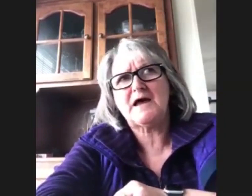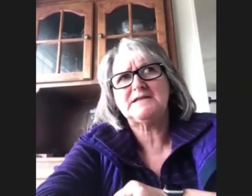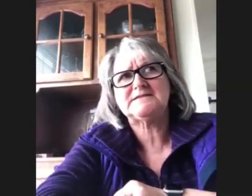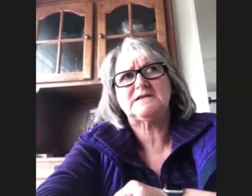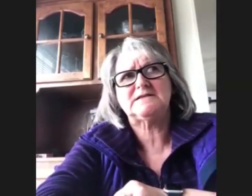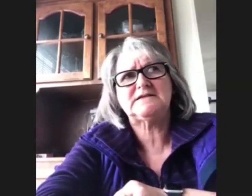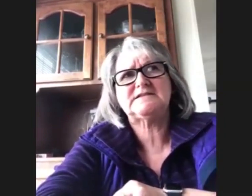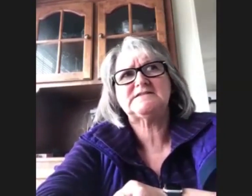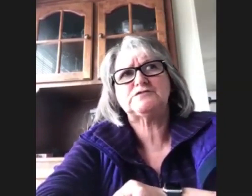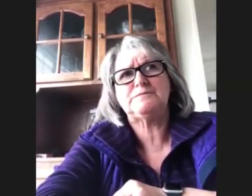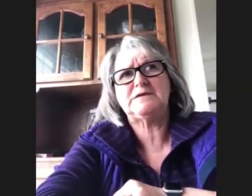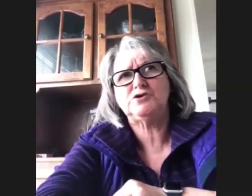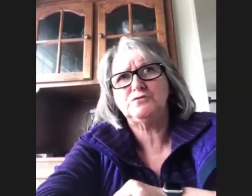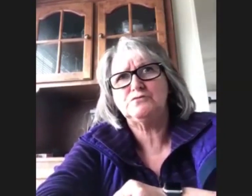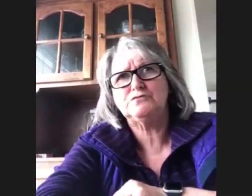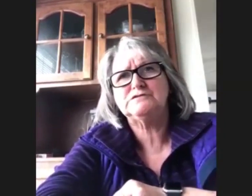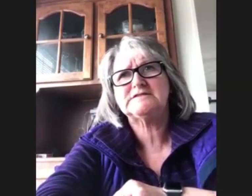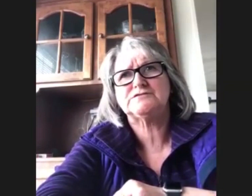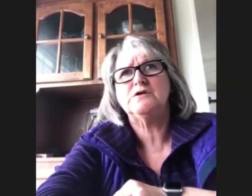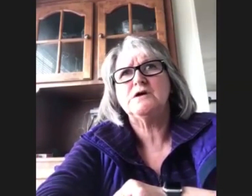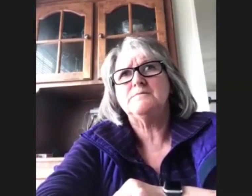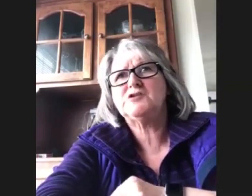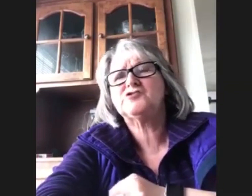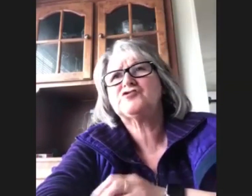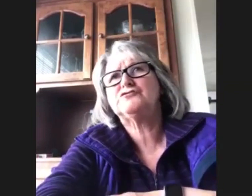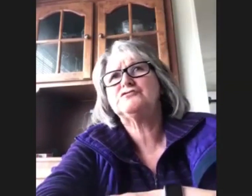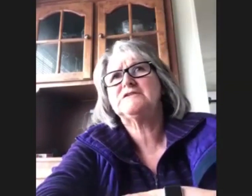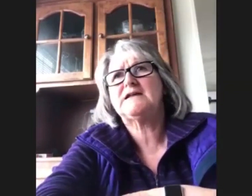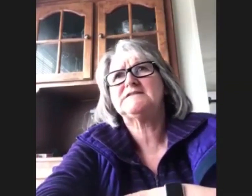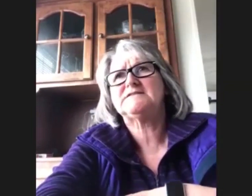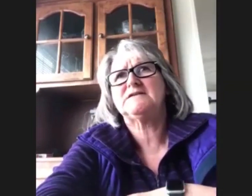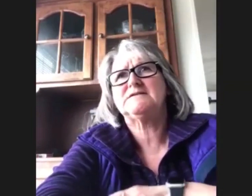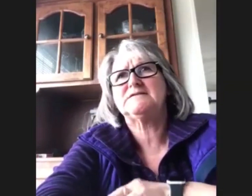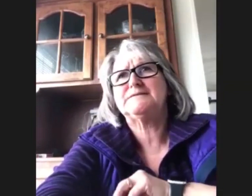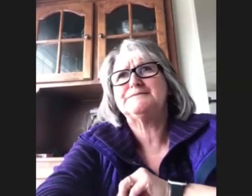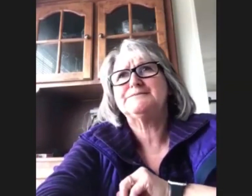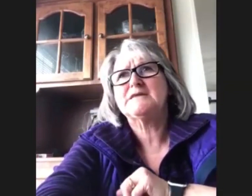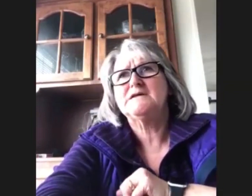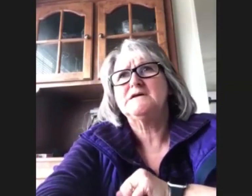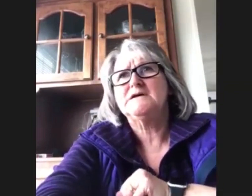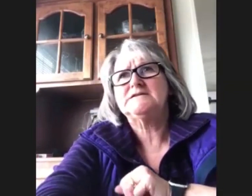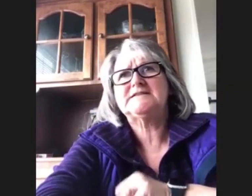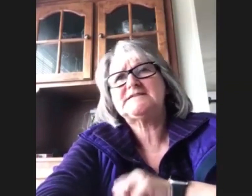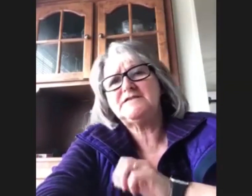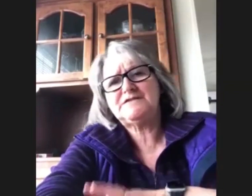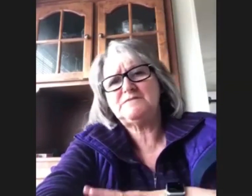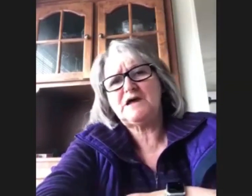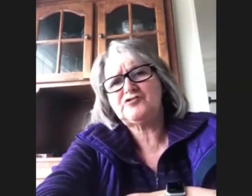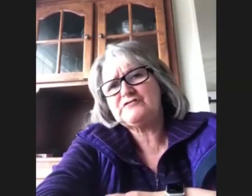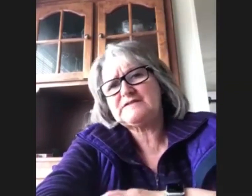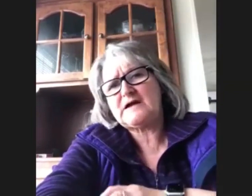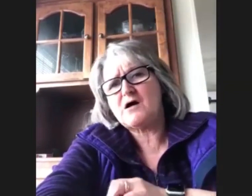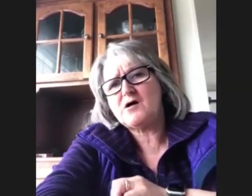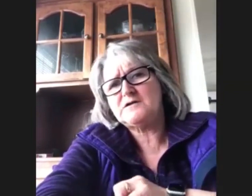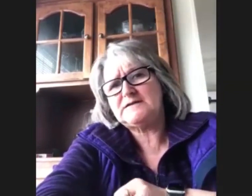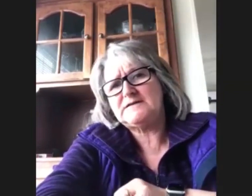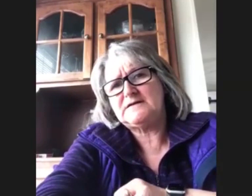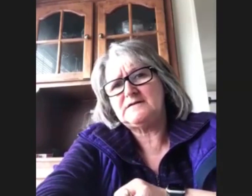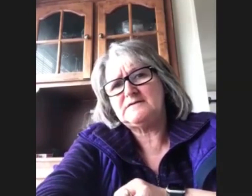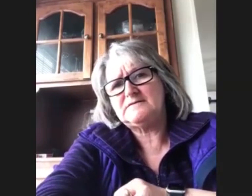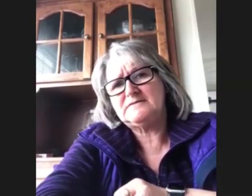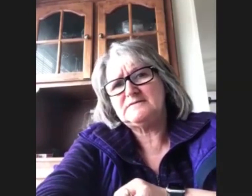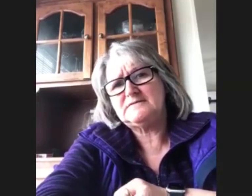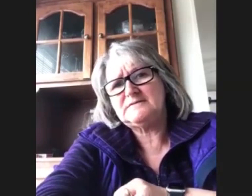in the plants and this is to be used to make sure that, um, the safety measures are all